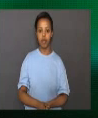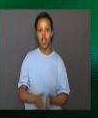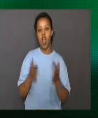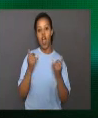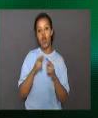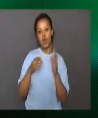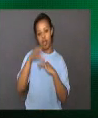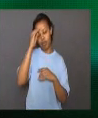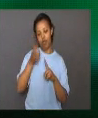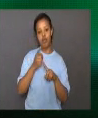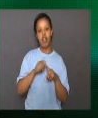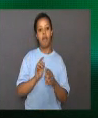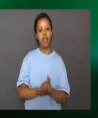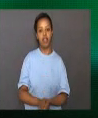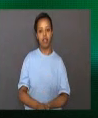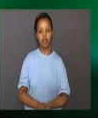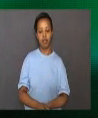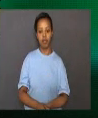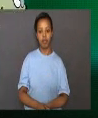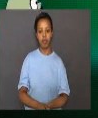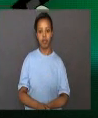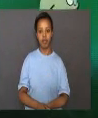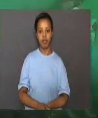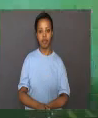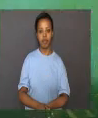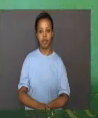Let's get back to our lesson.